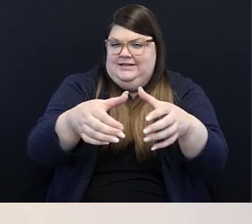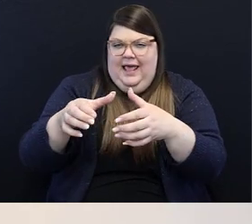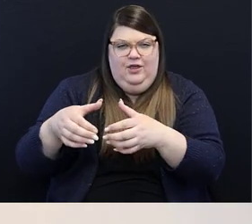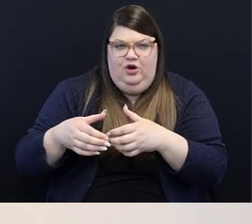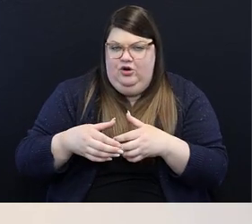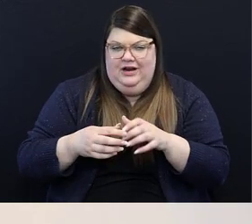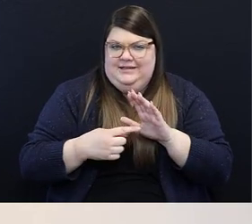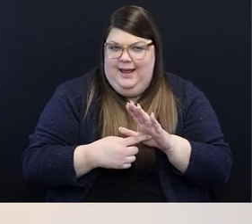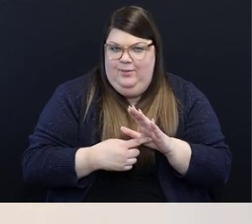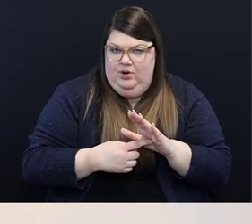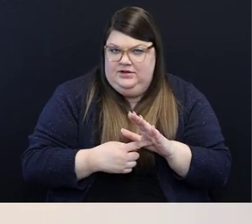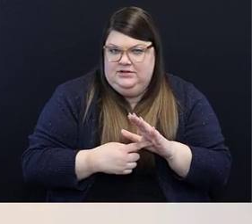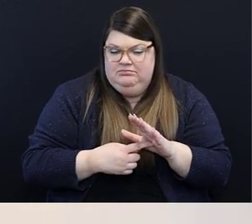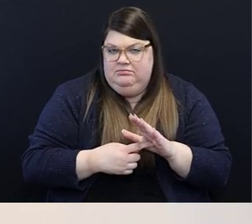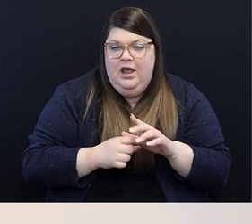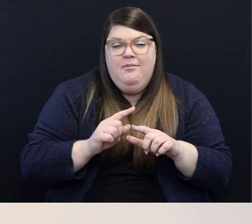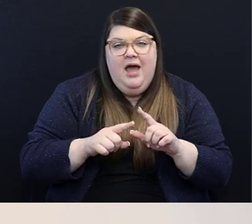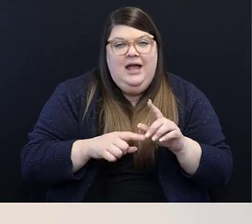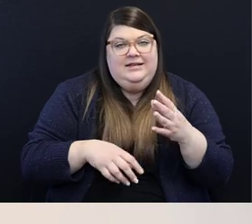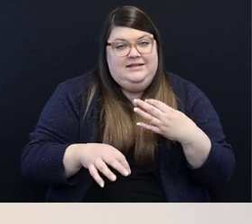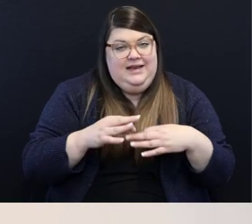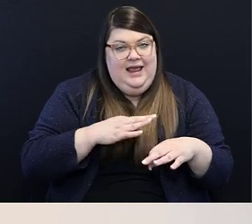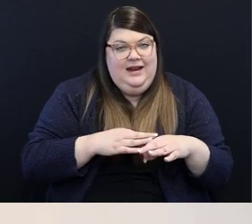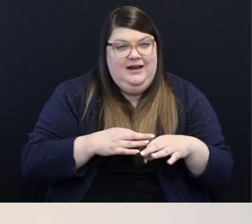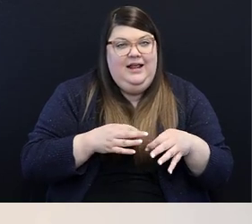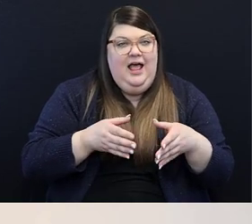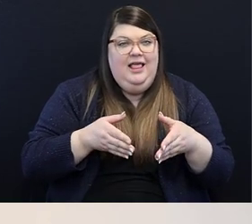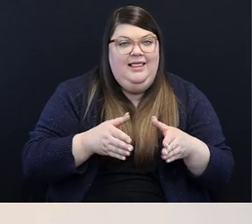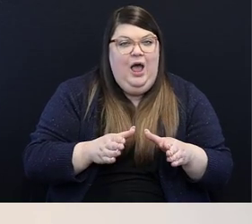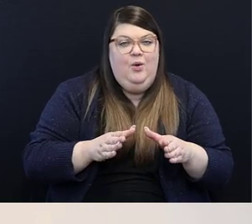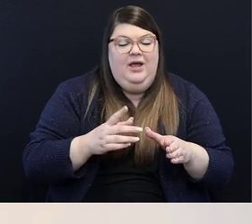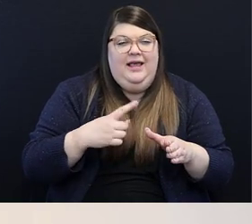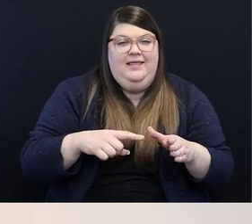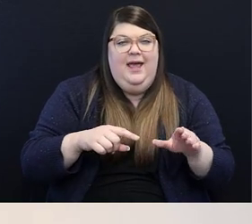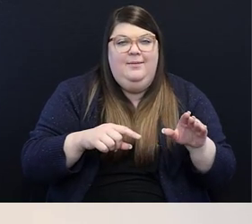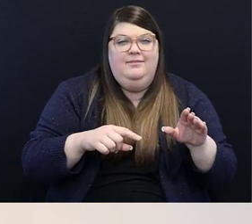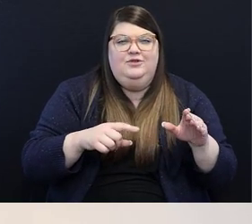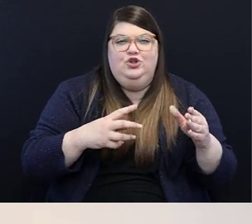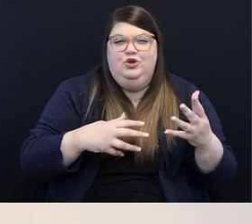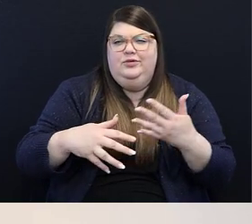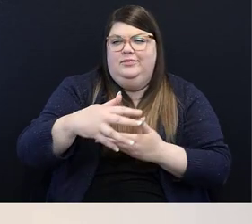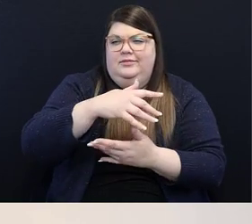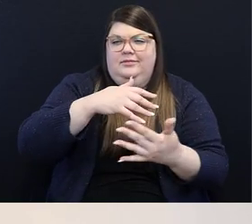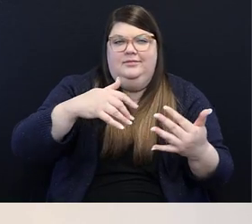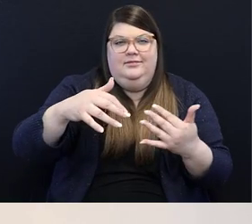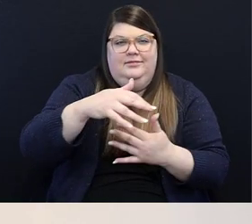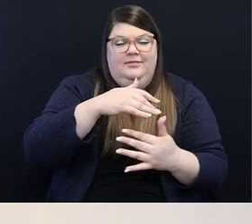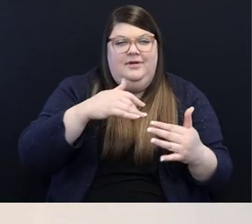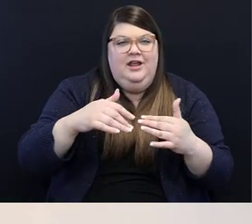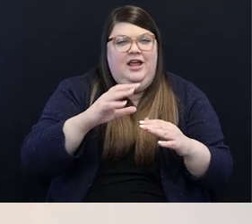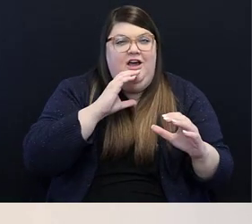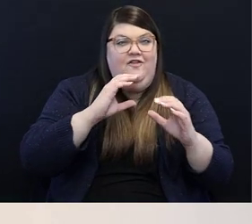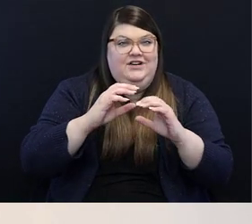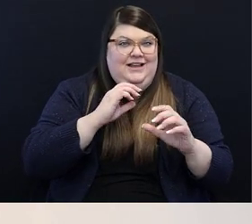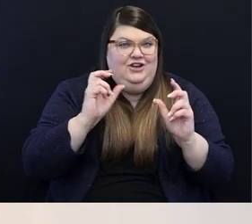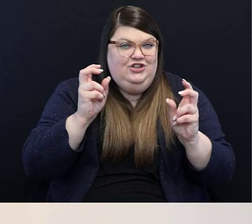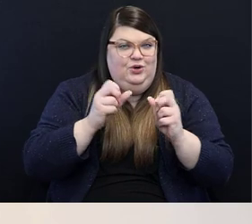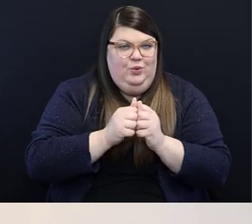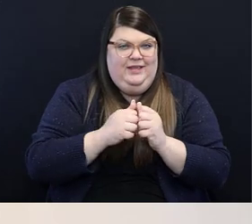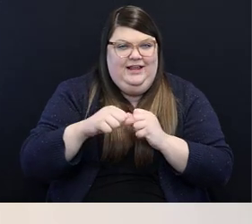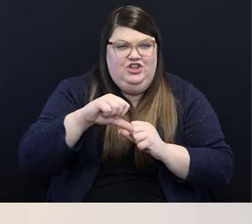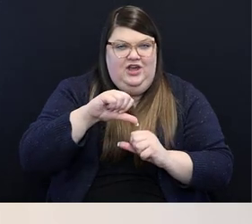but instead allowing different works to be in conversation with each other through proximity. Another major feature